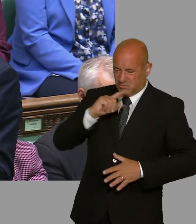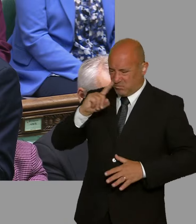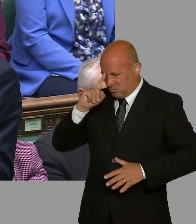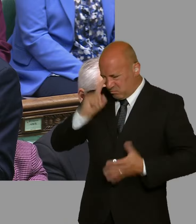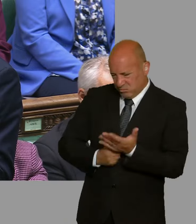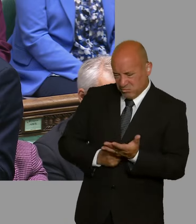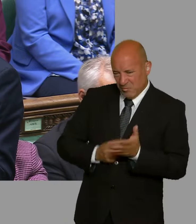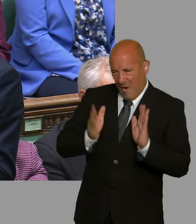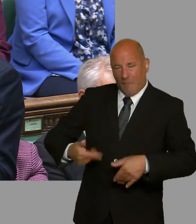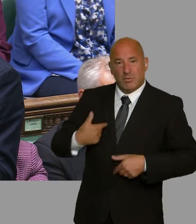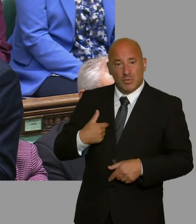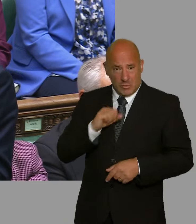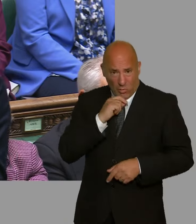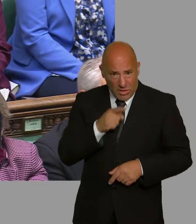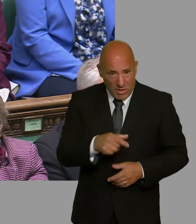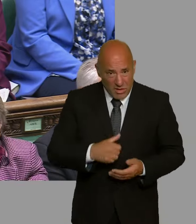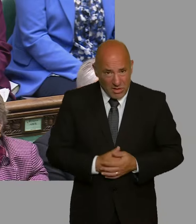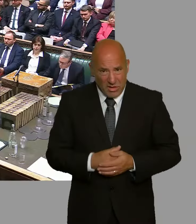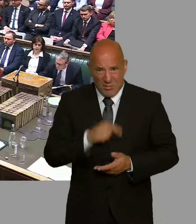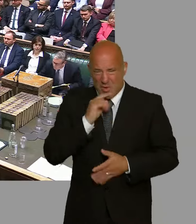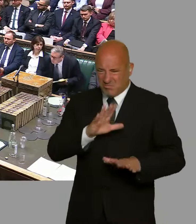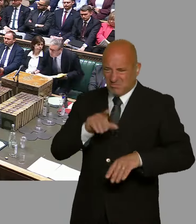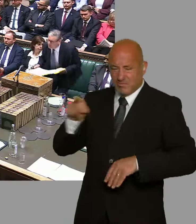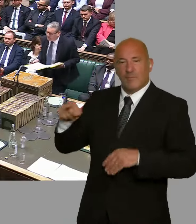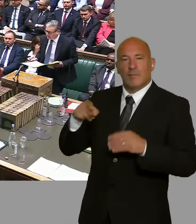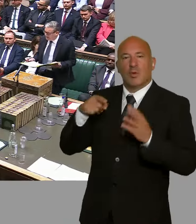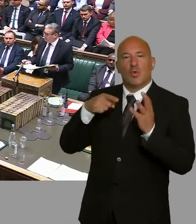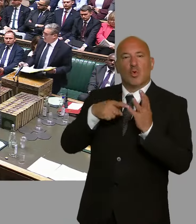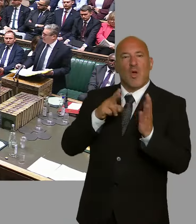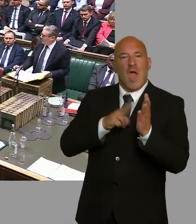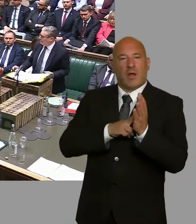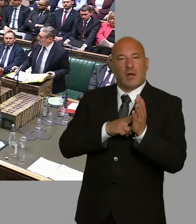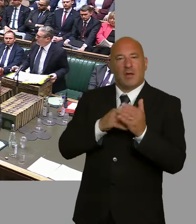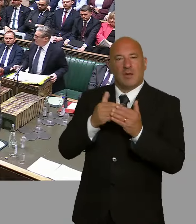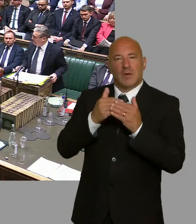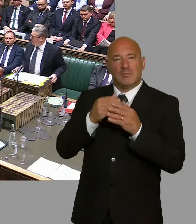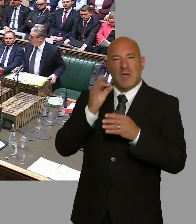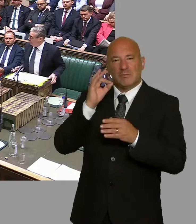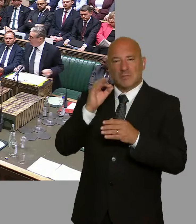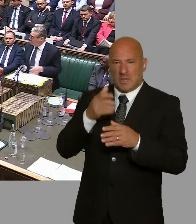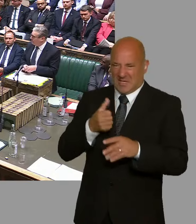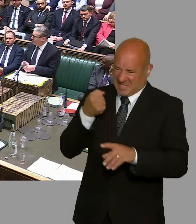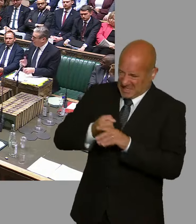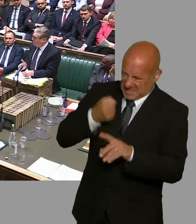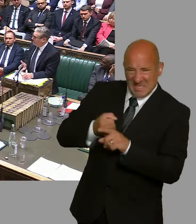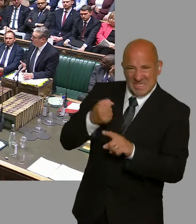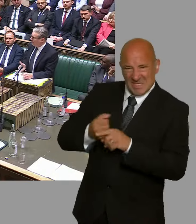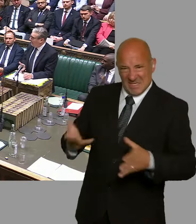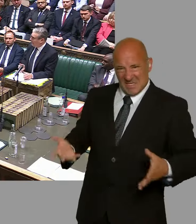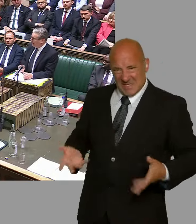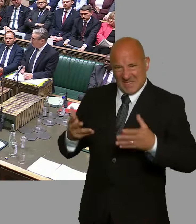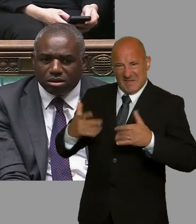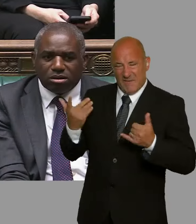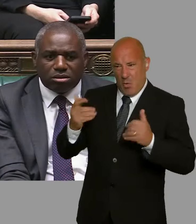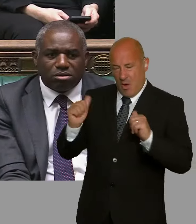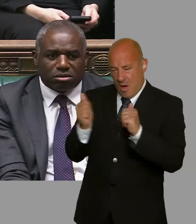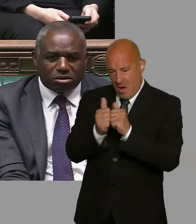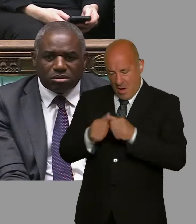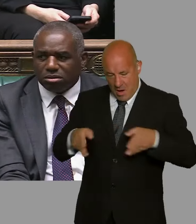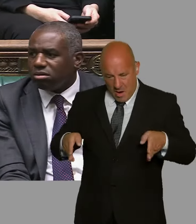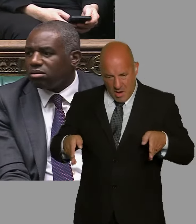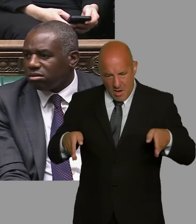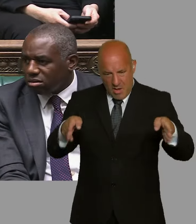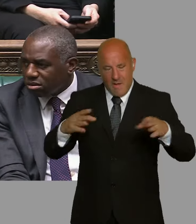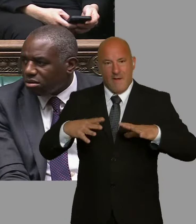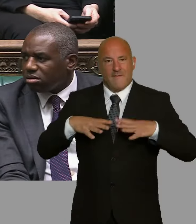urgently into Gaza? Minister. Can I give him my assurance, because this is a very important issue, that we are working at pace with